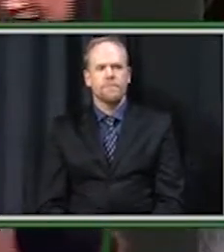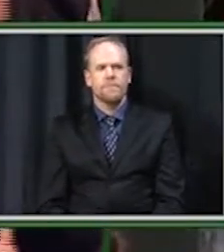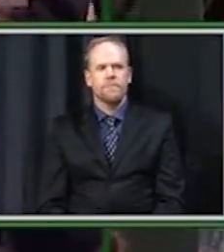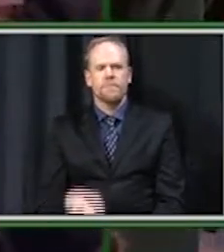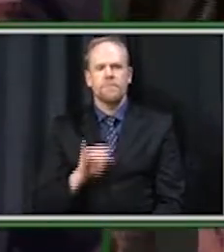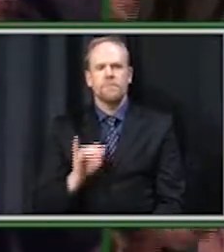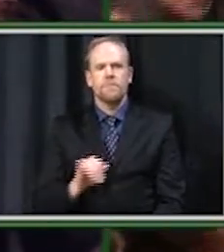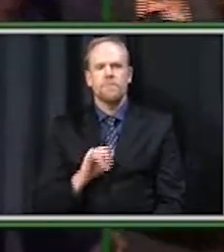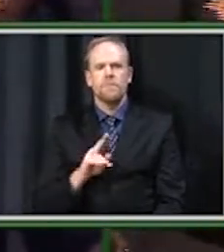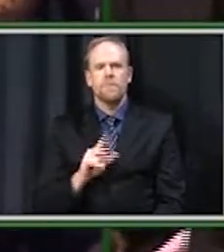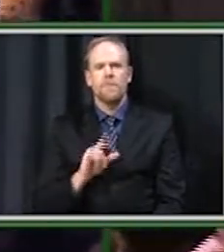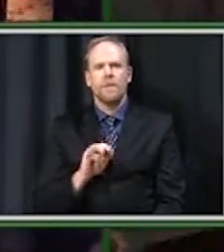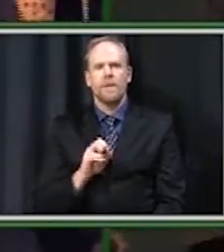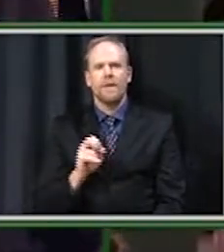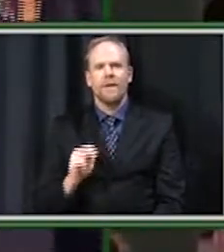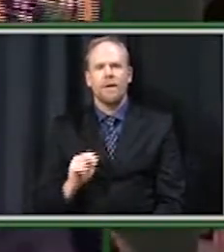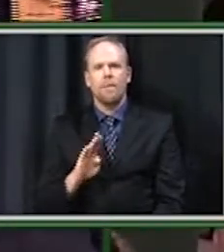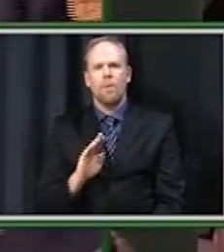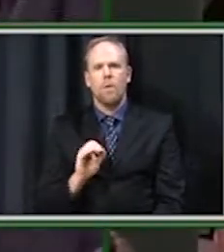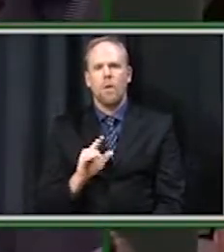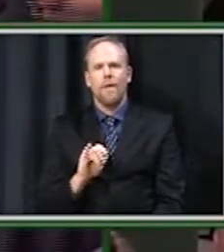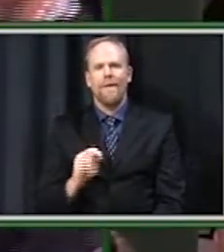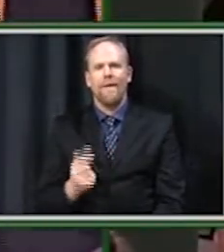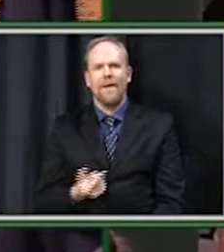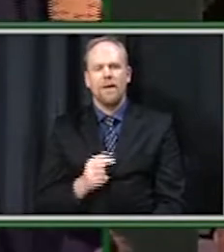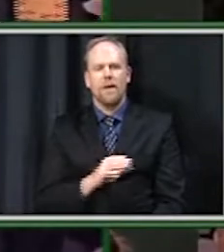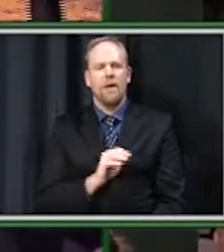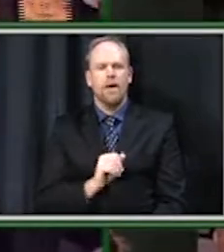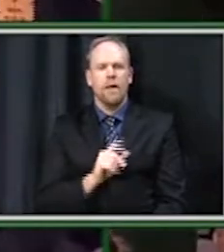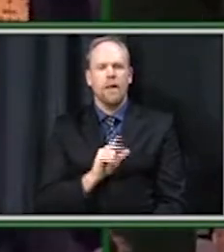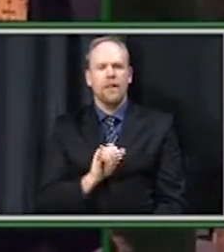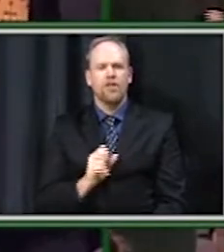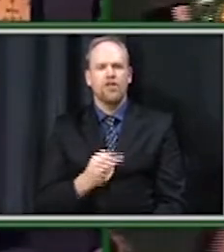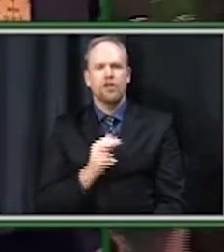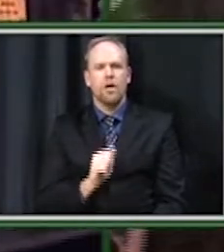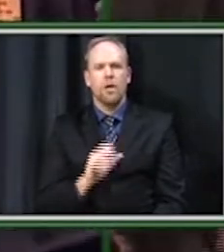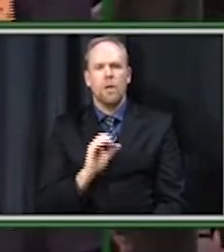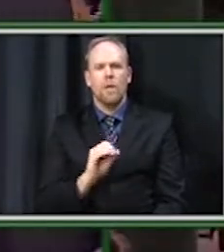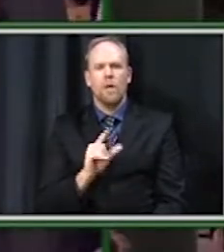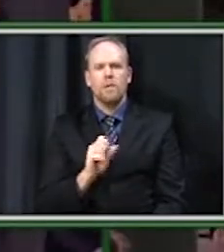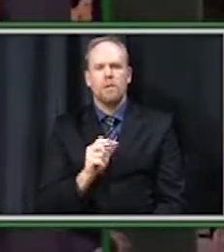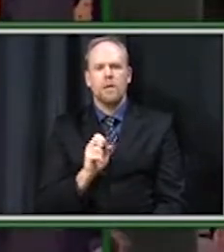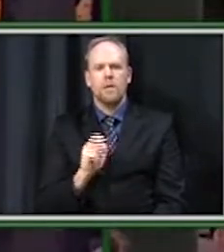Jillian Bolig. Alicia Olson.